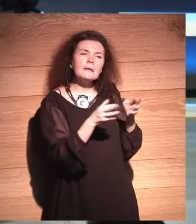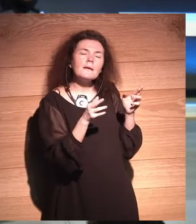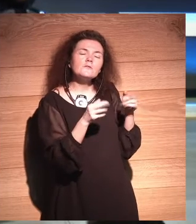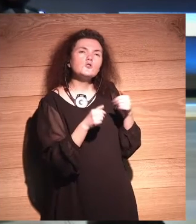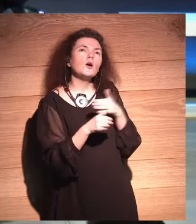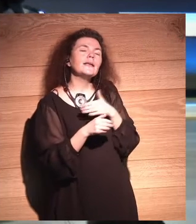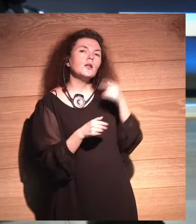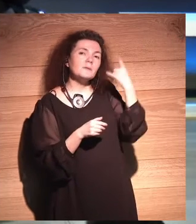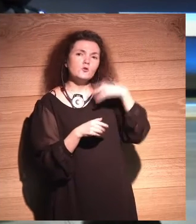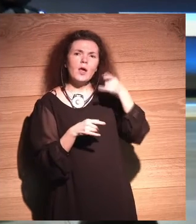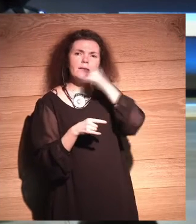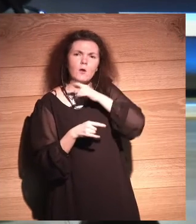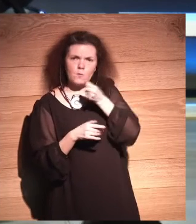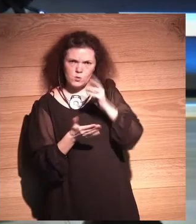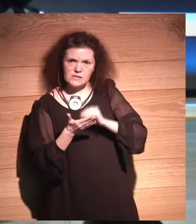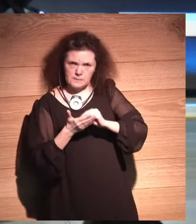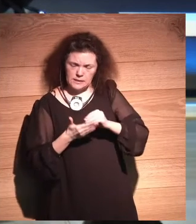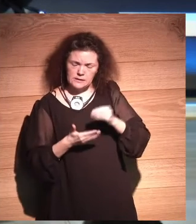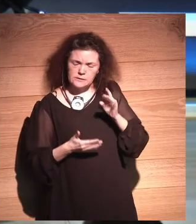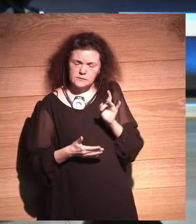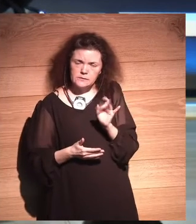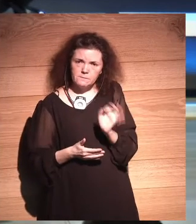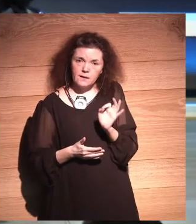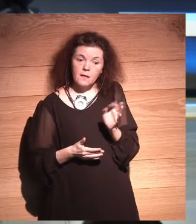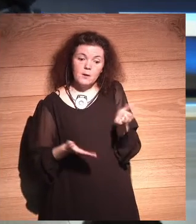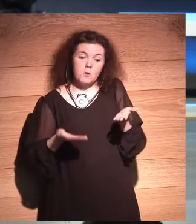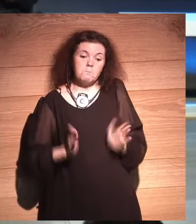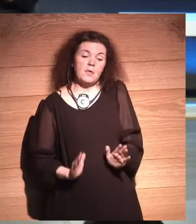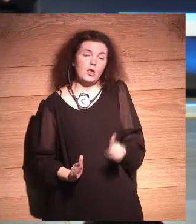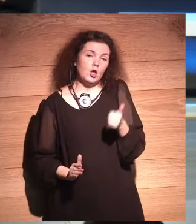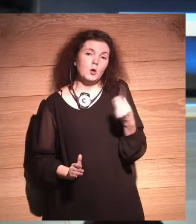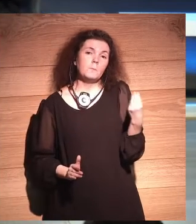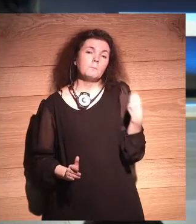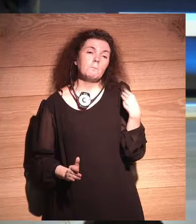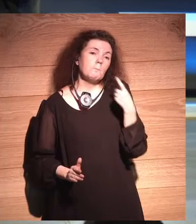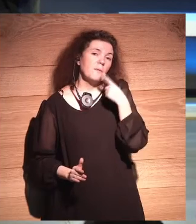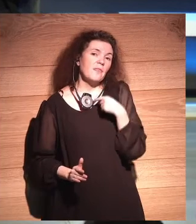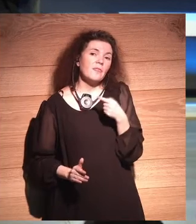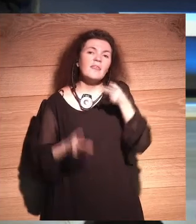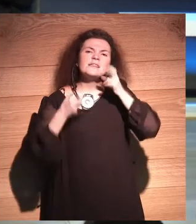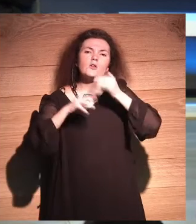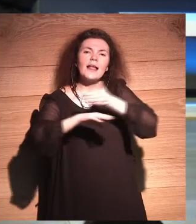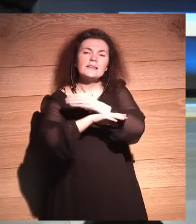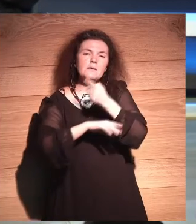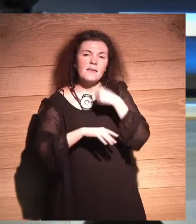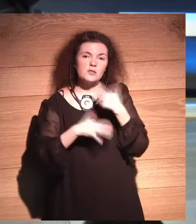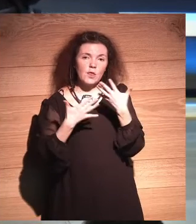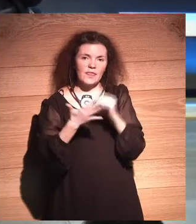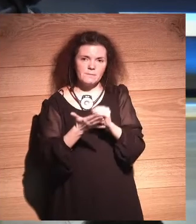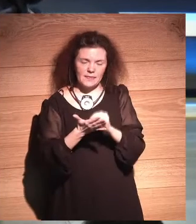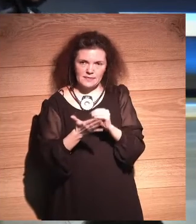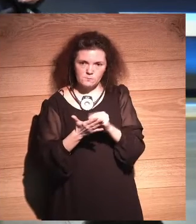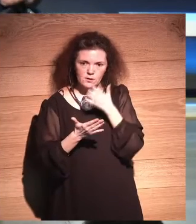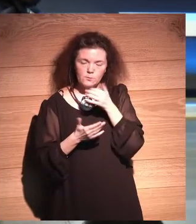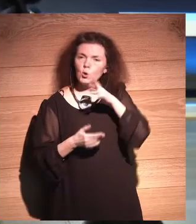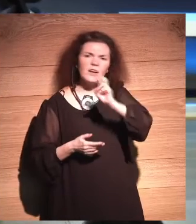times before. My child tells me I'm wrong at least 10 times before breakfast. So it's not impossible that we still